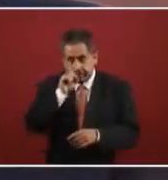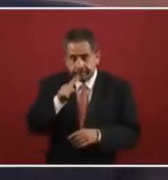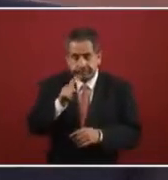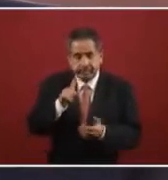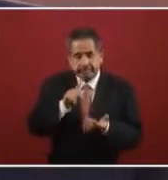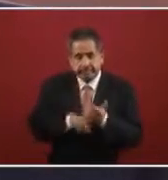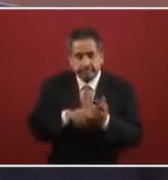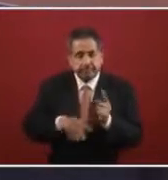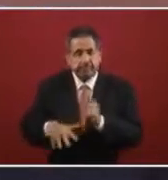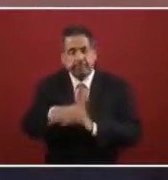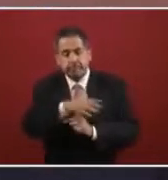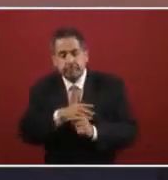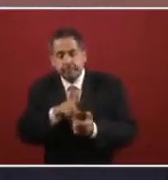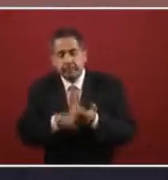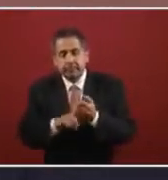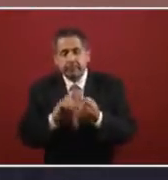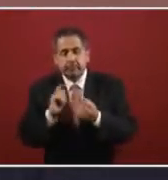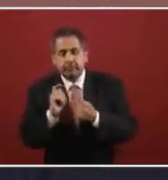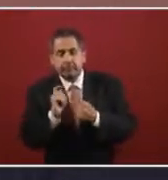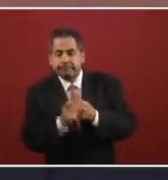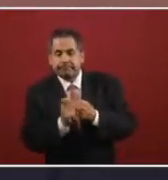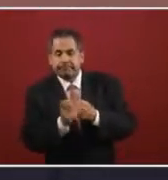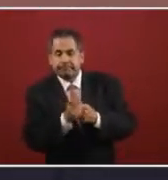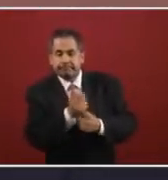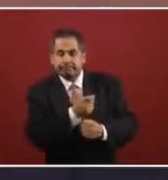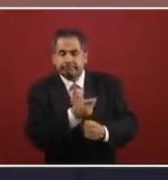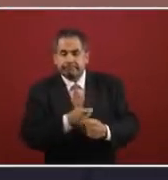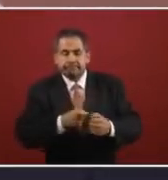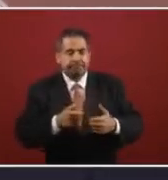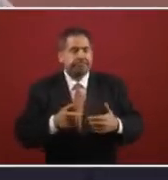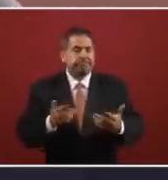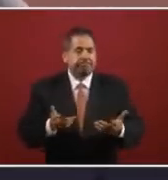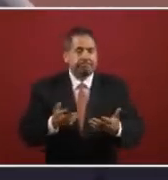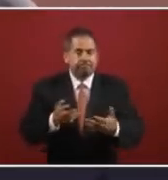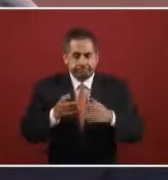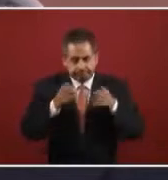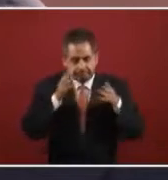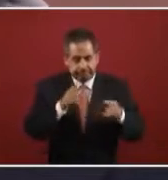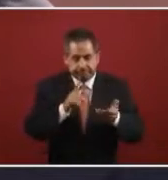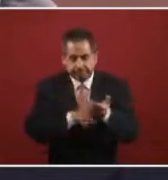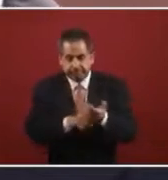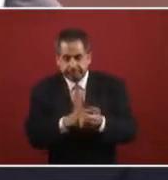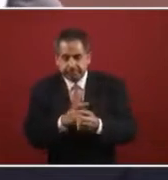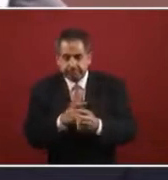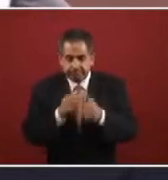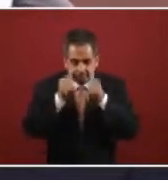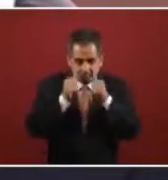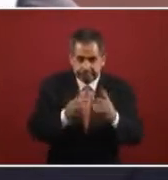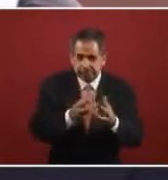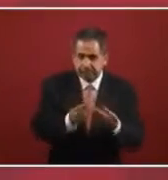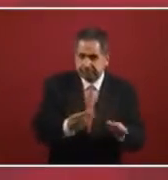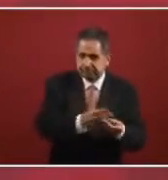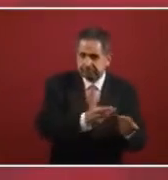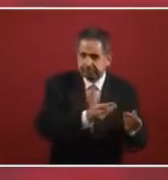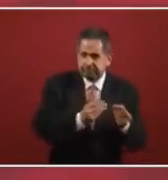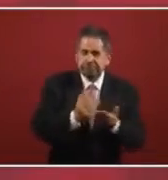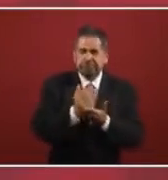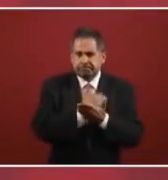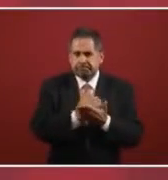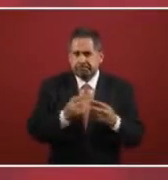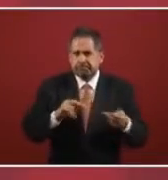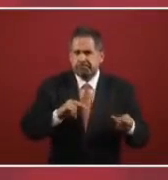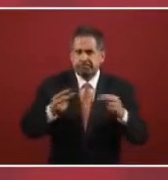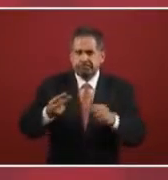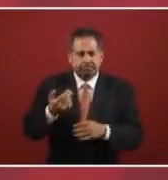understand that the circumstances and the causes y atender and causas attend to the y causes consecuencias. and the Pero consequences. es